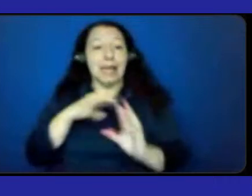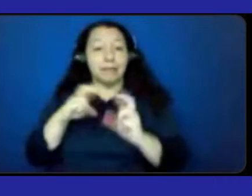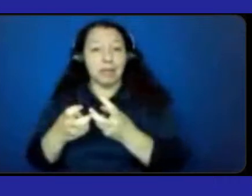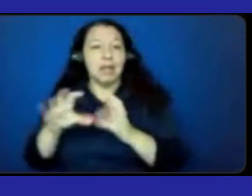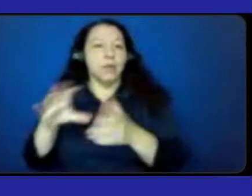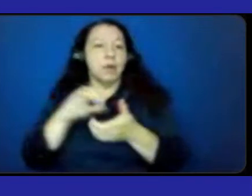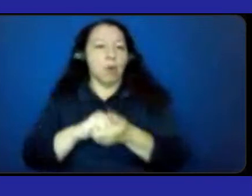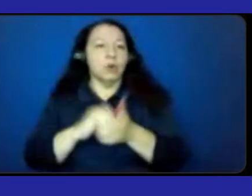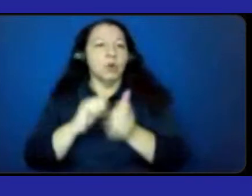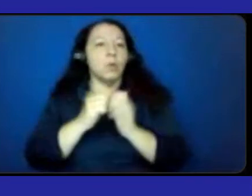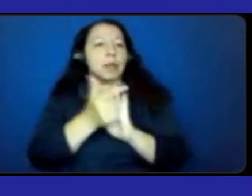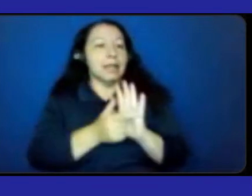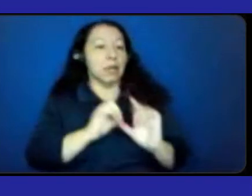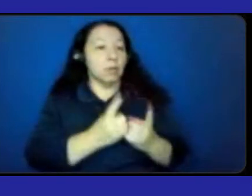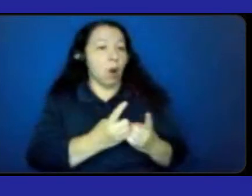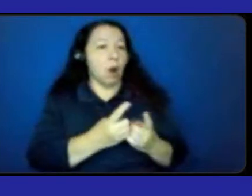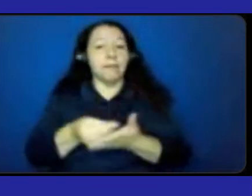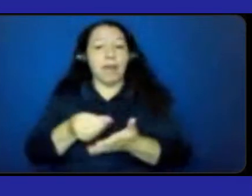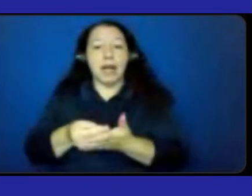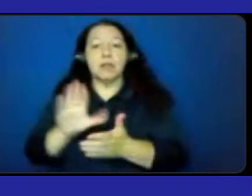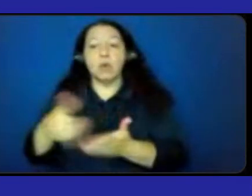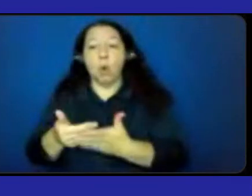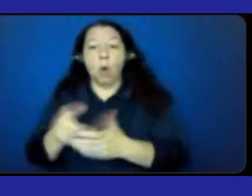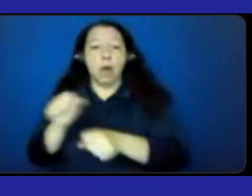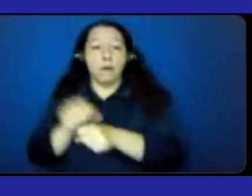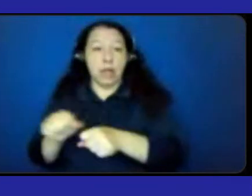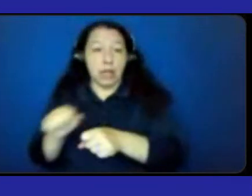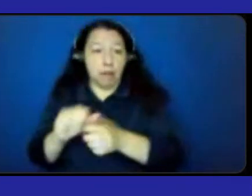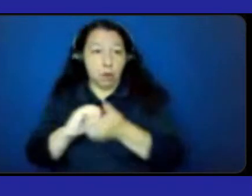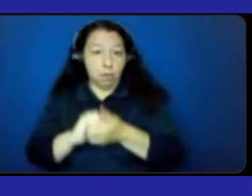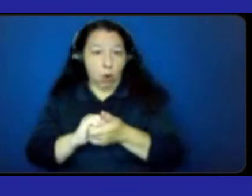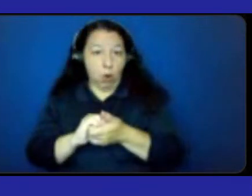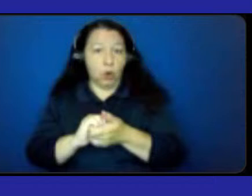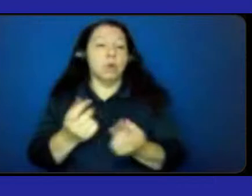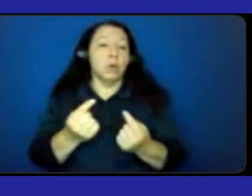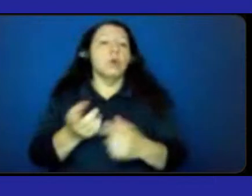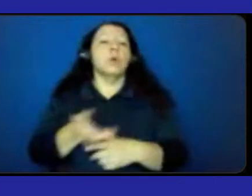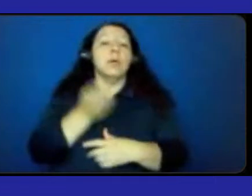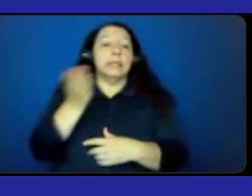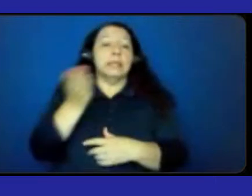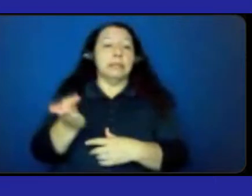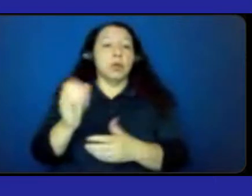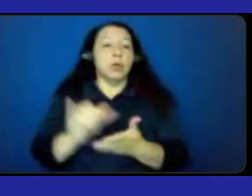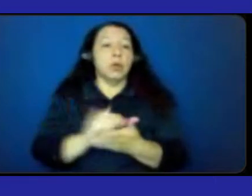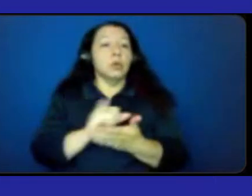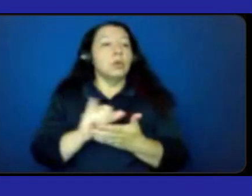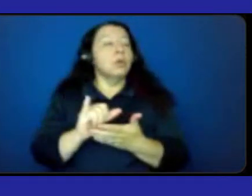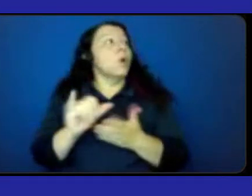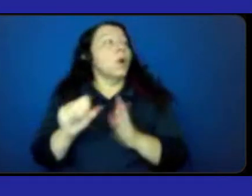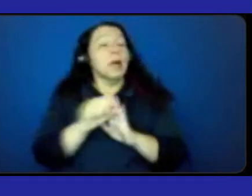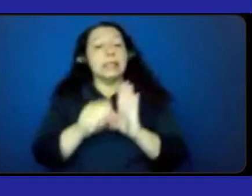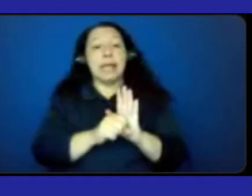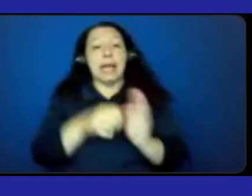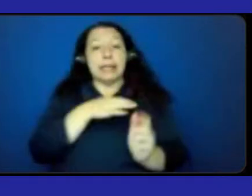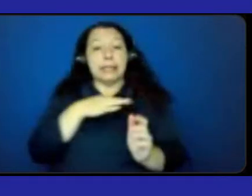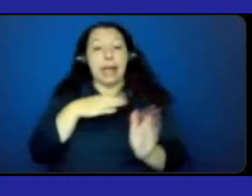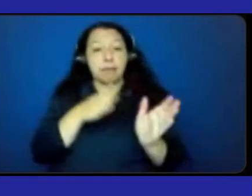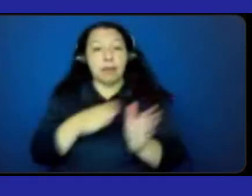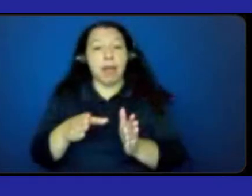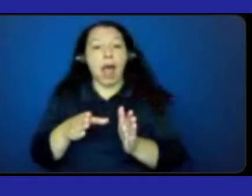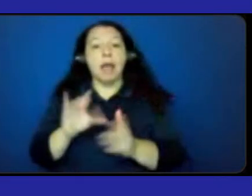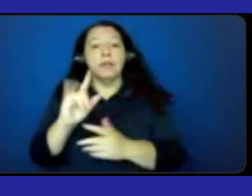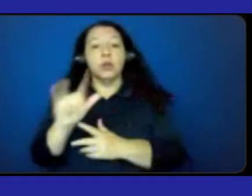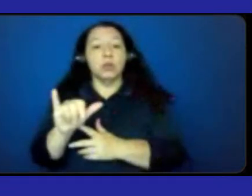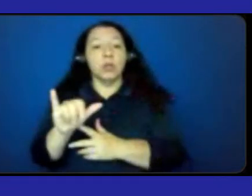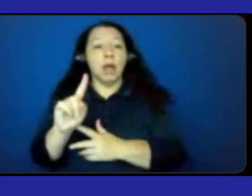department, finance, and all of our labor partners, where we submitted our New York State staffing plans as of July 1st, 2022.